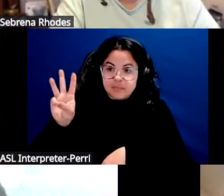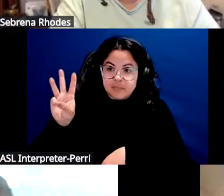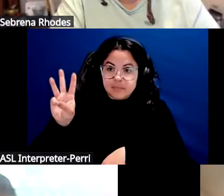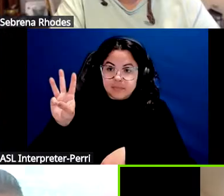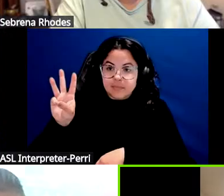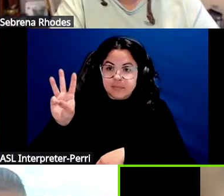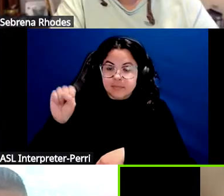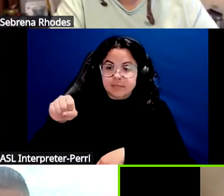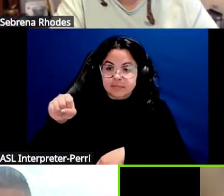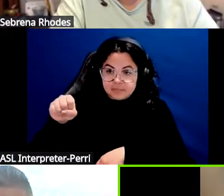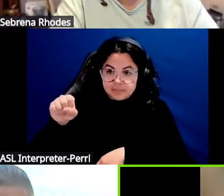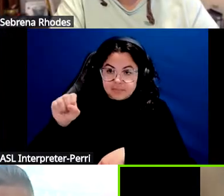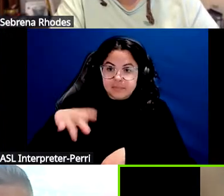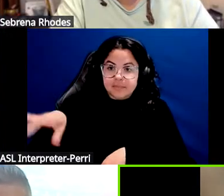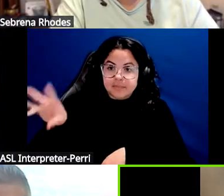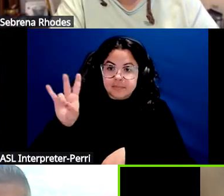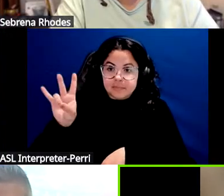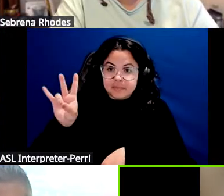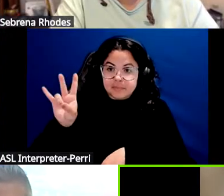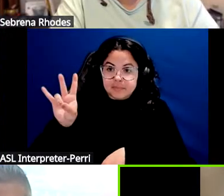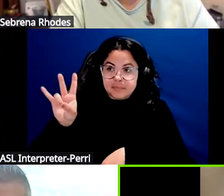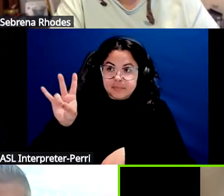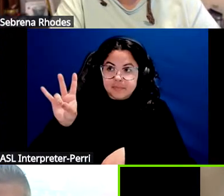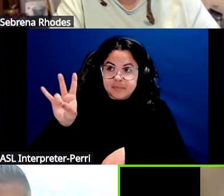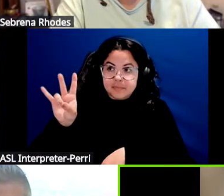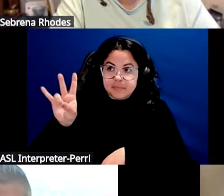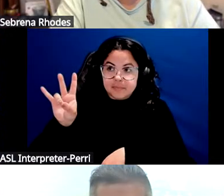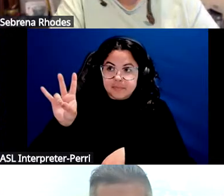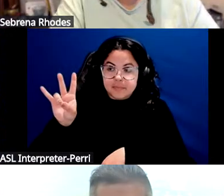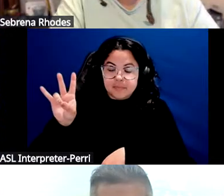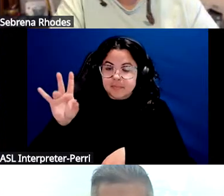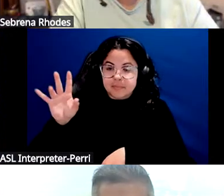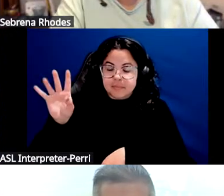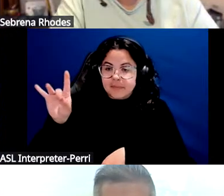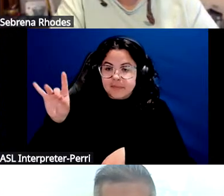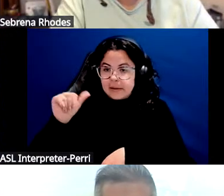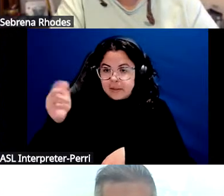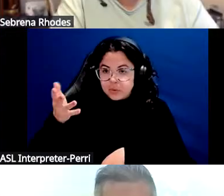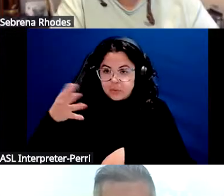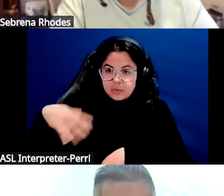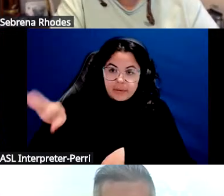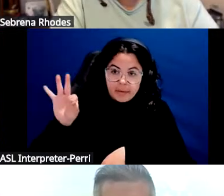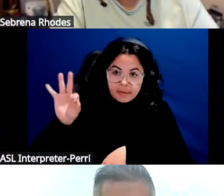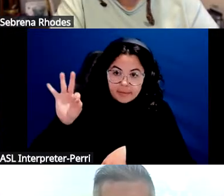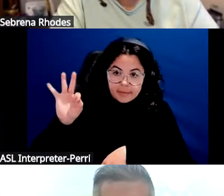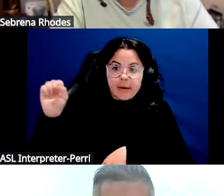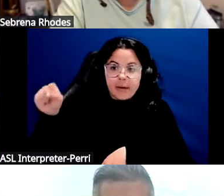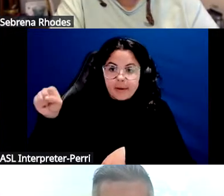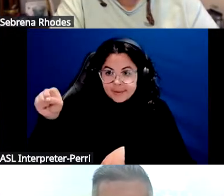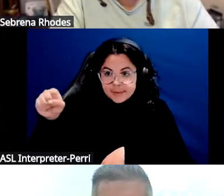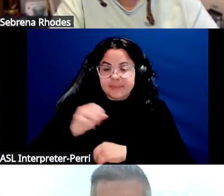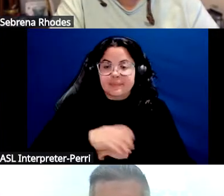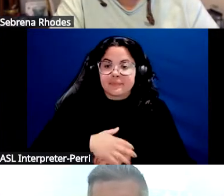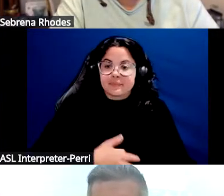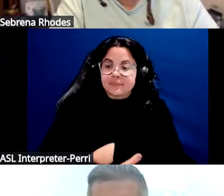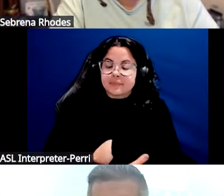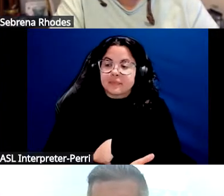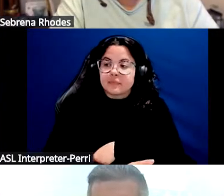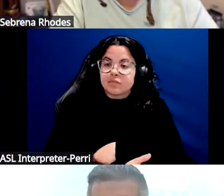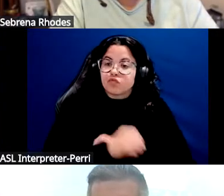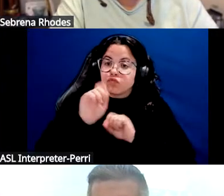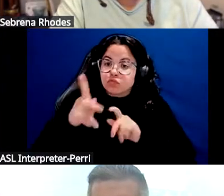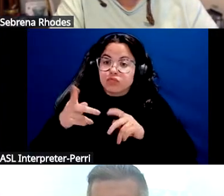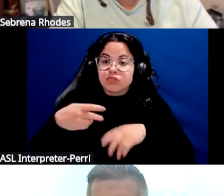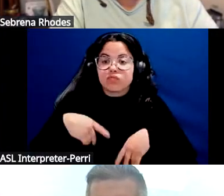5D06, Aye. and 5D09. Aye. Okay,